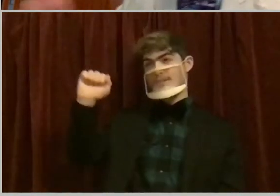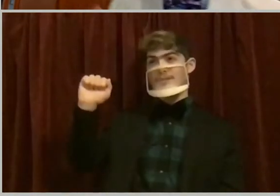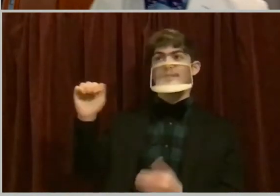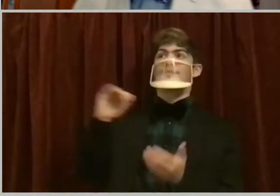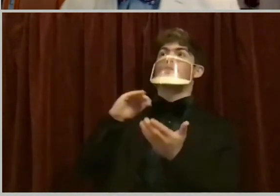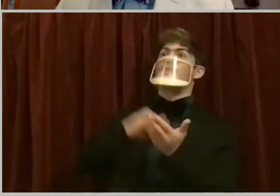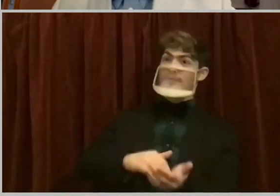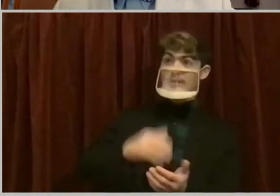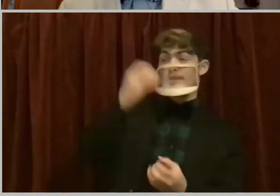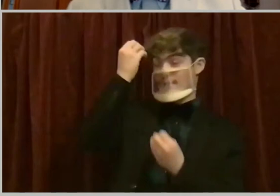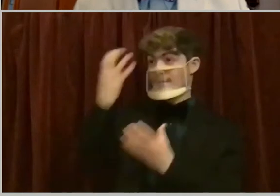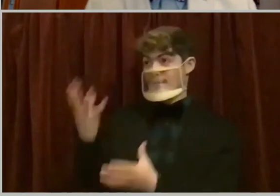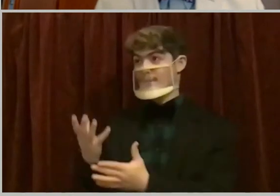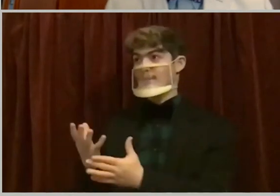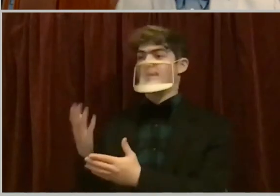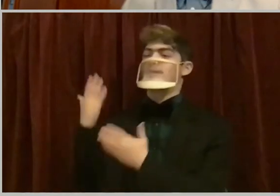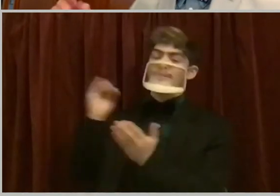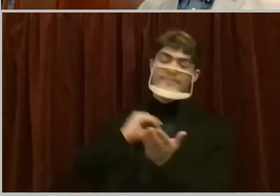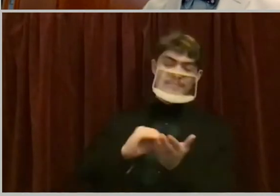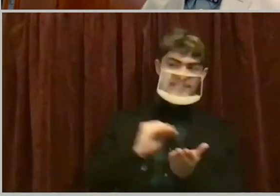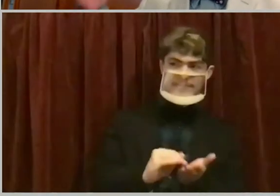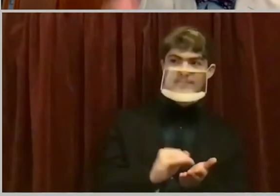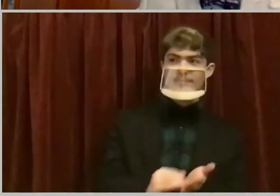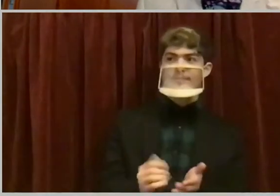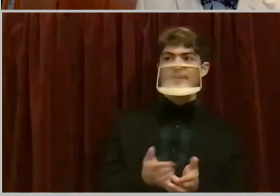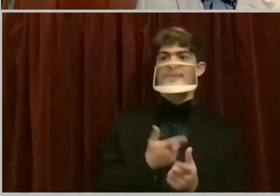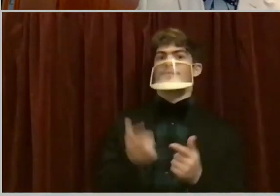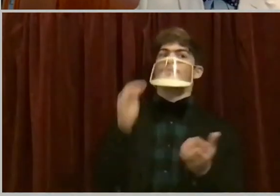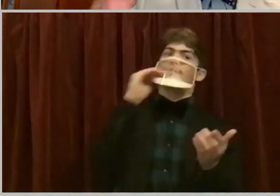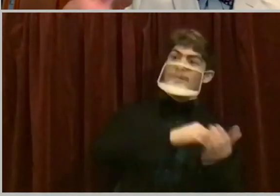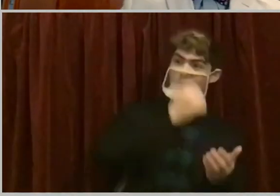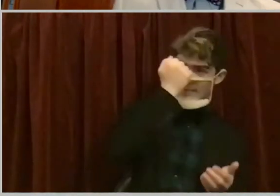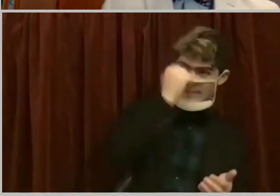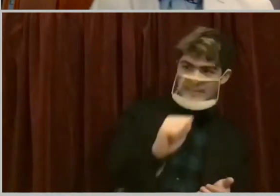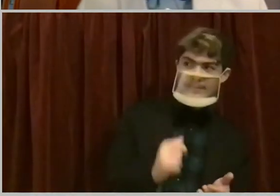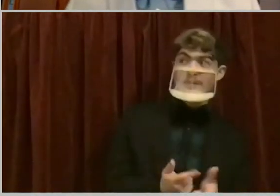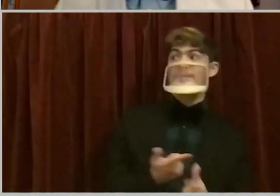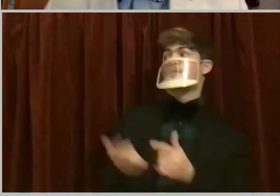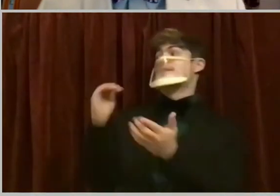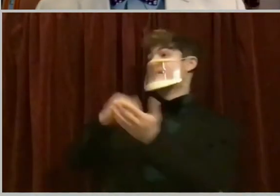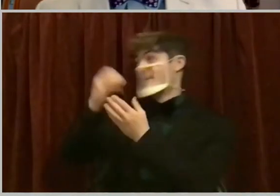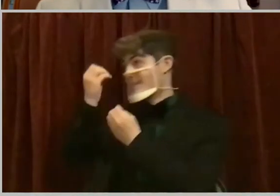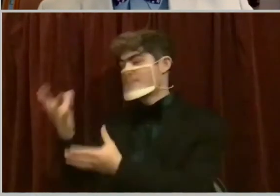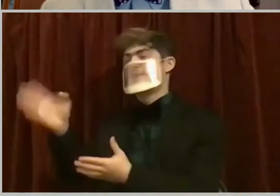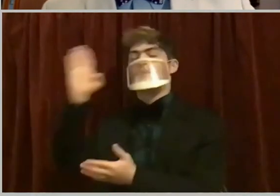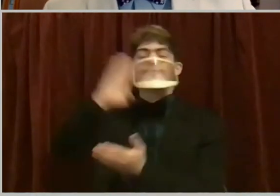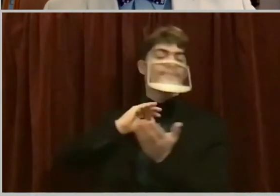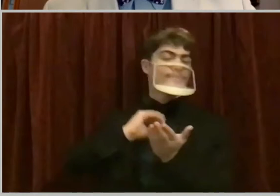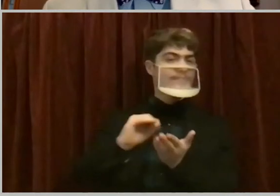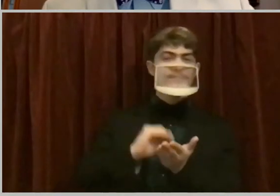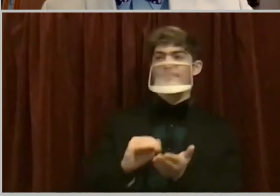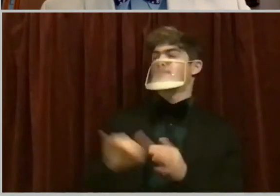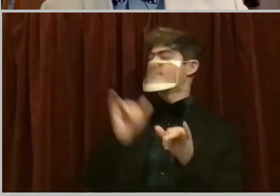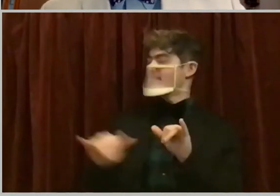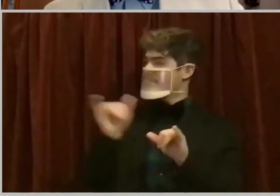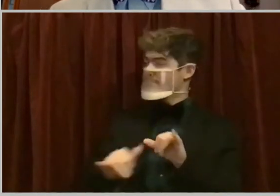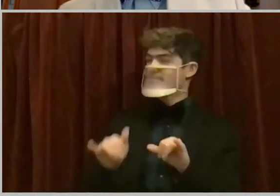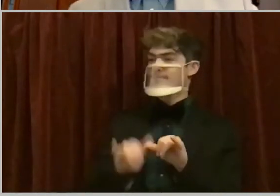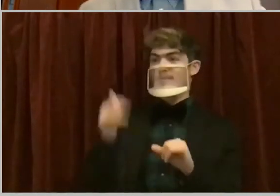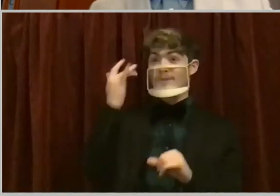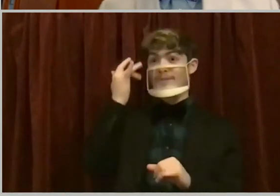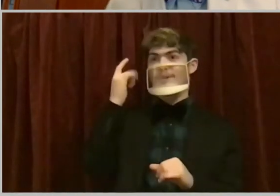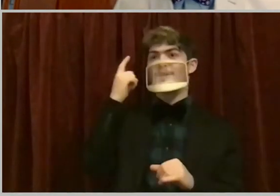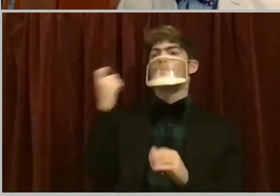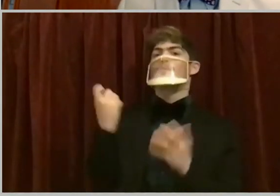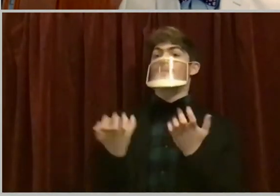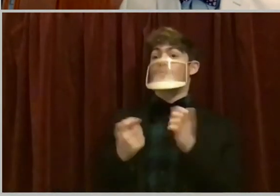he interceded for Sodom and Gomorrah, the faith that Moses showed when he interceded for the people of Israel, and the faith that Jesus